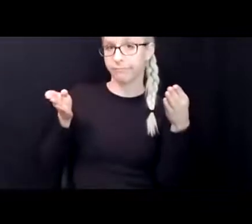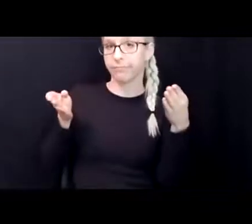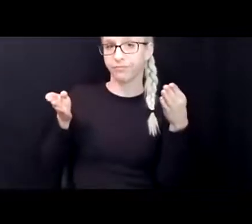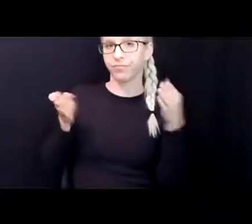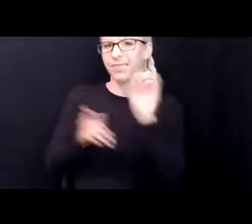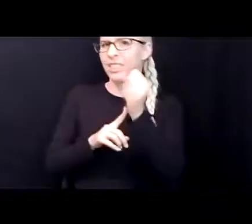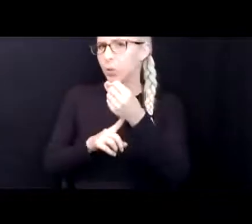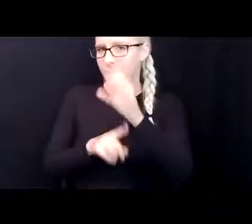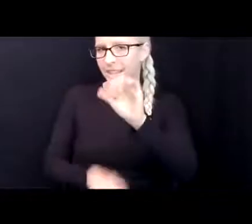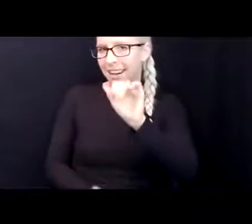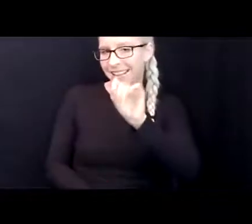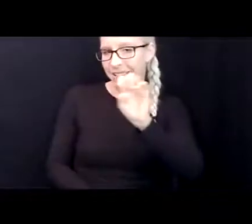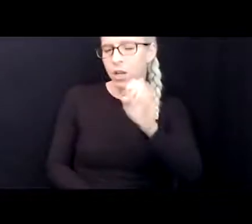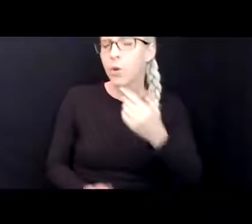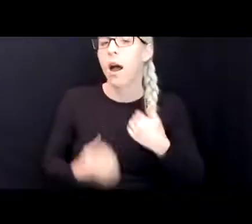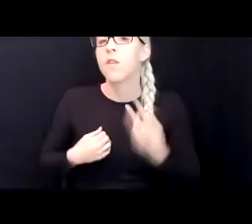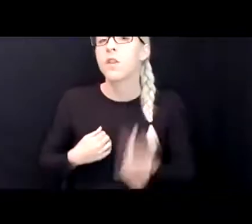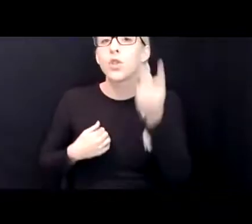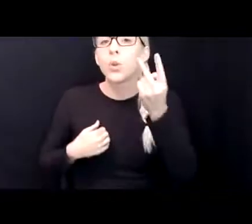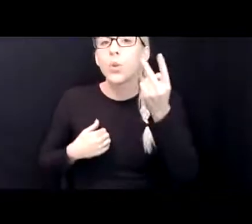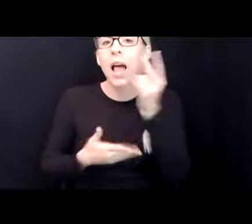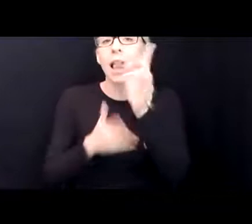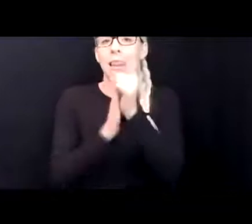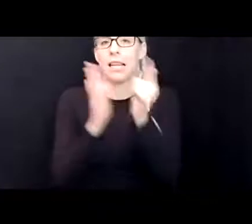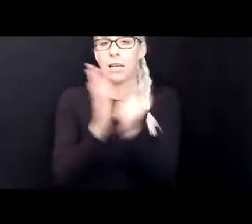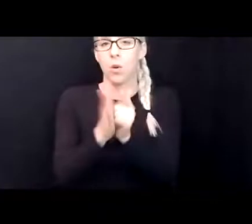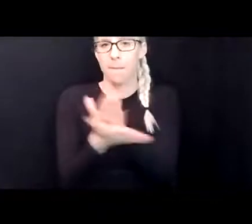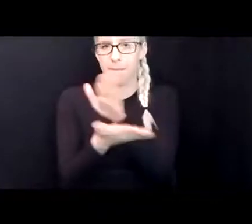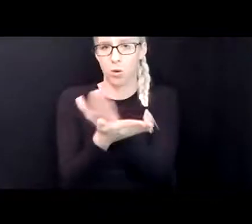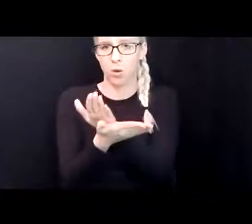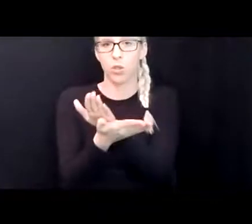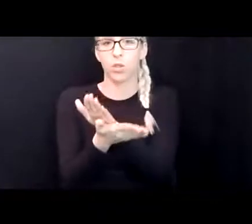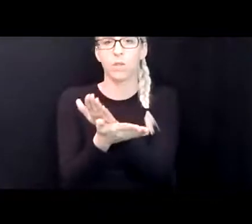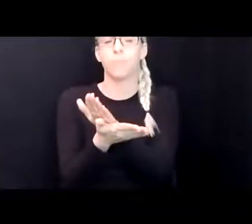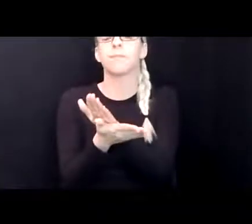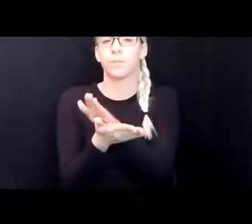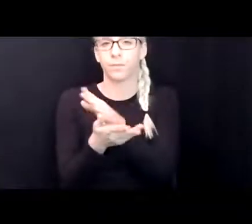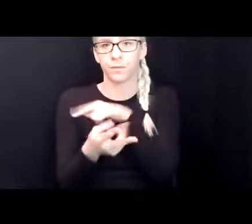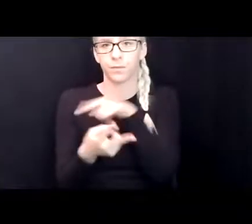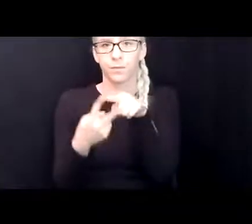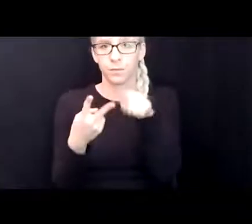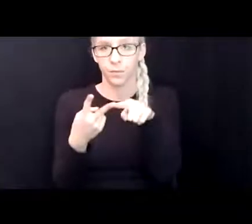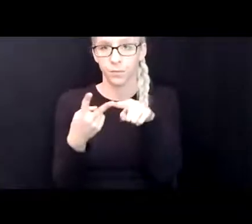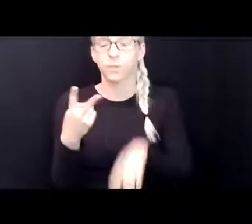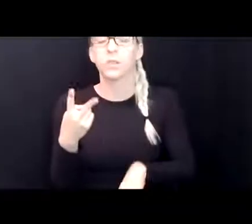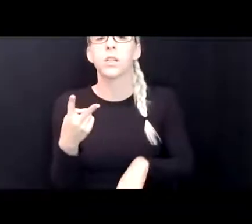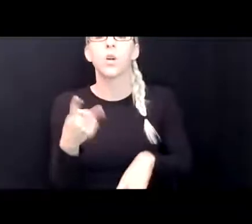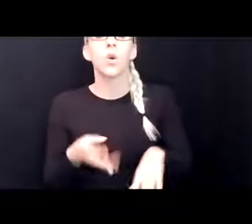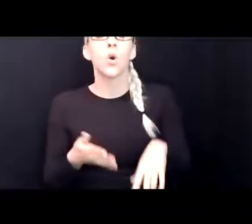two petitions that are submitted. The first petition is to determine that the person is